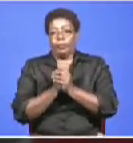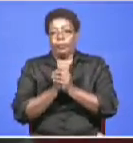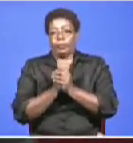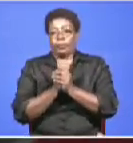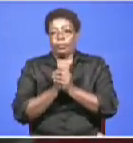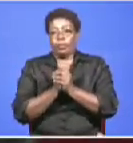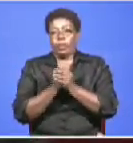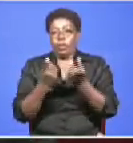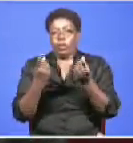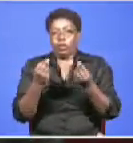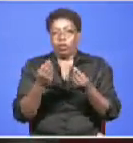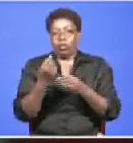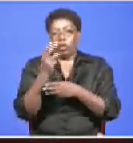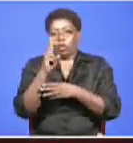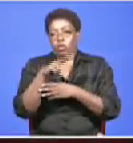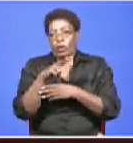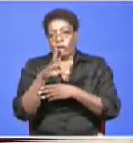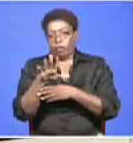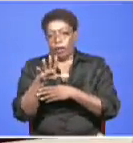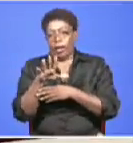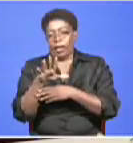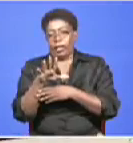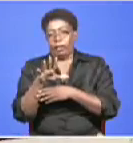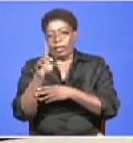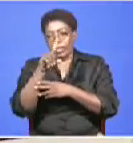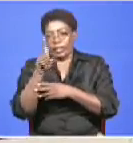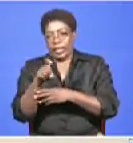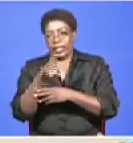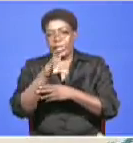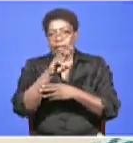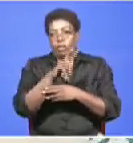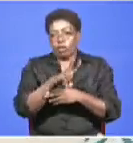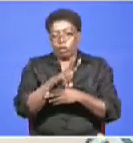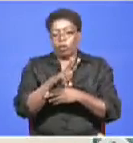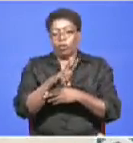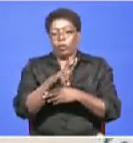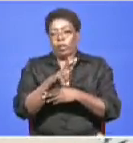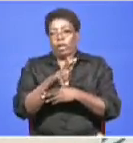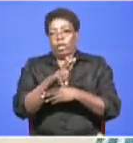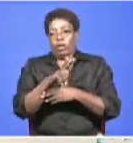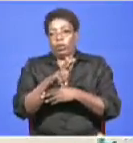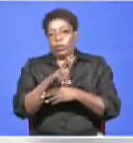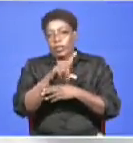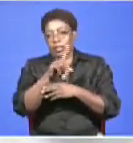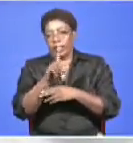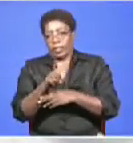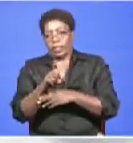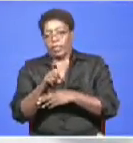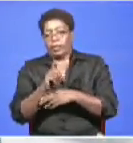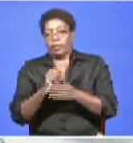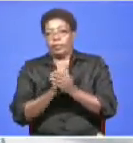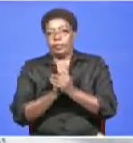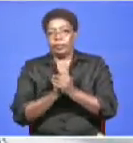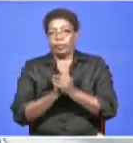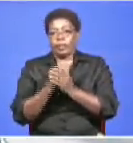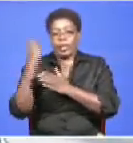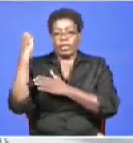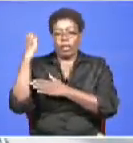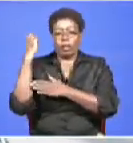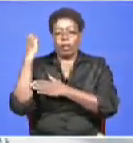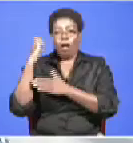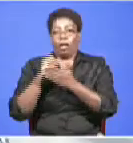We conducted 25 tests. 72% of them came back with E. coli at an unacceptable level. Executive Director of the